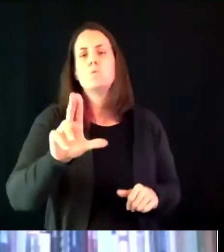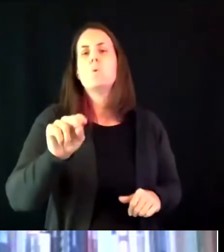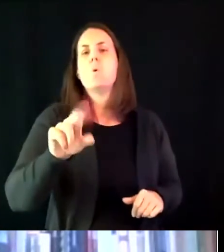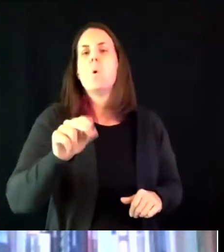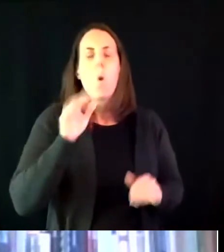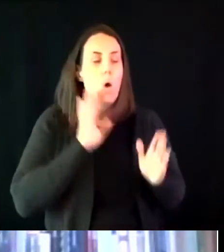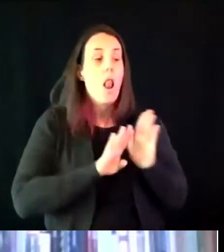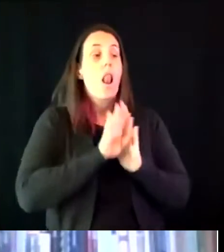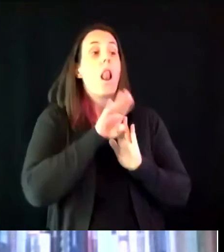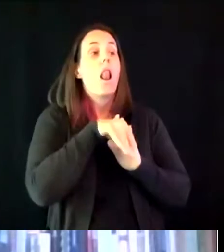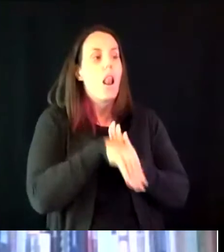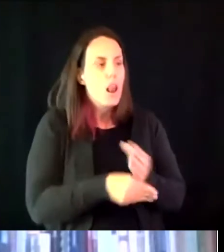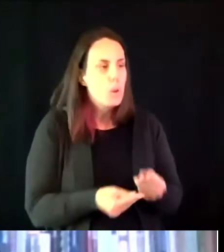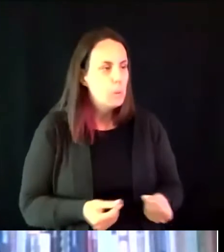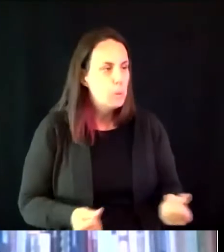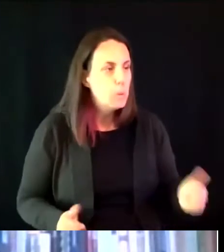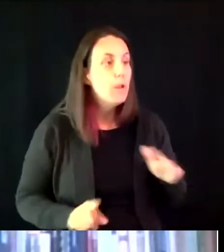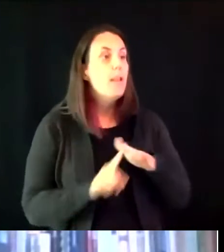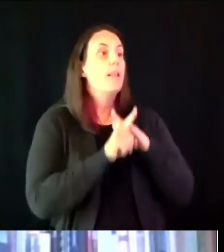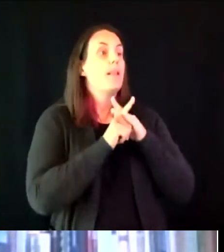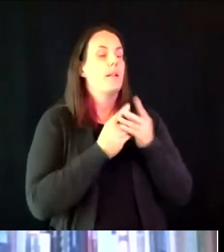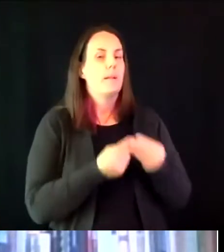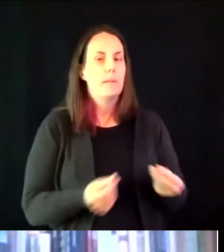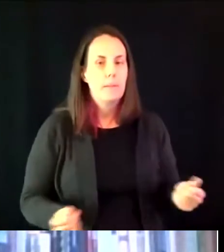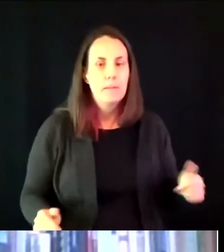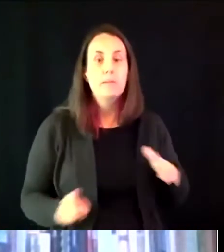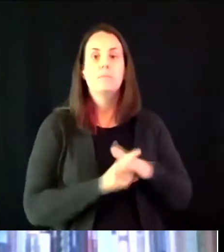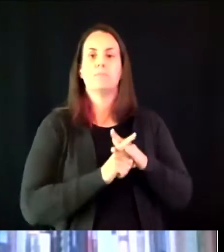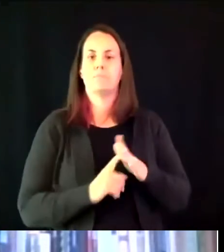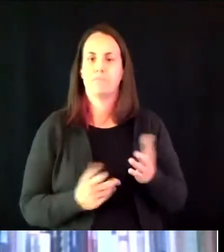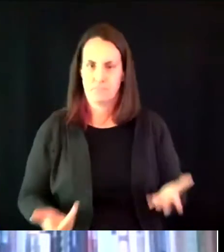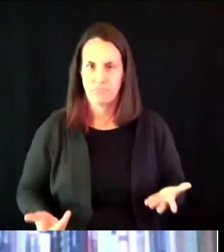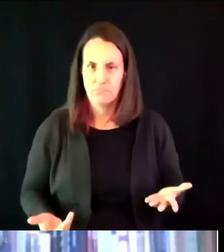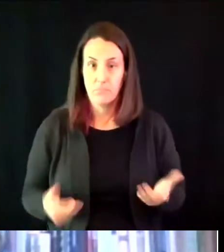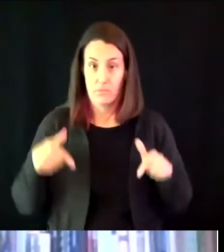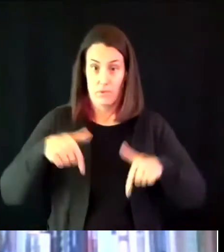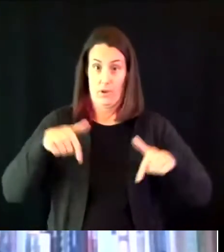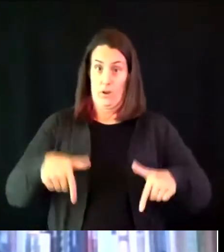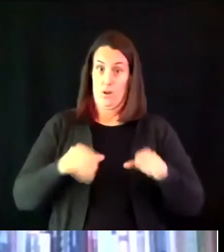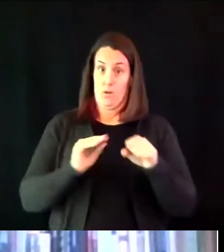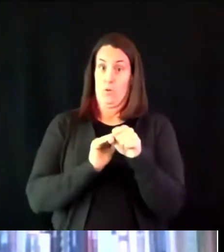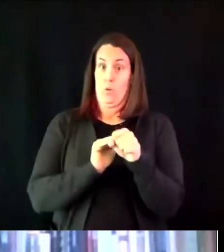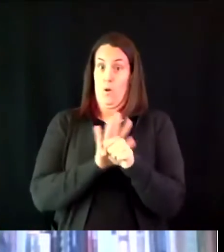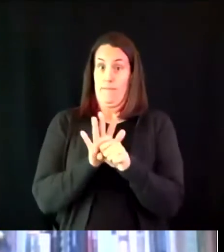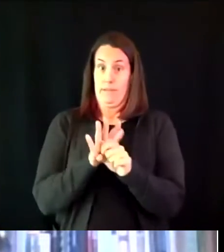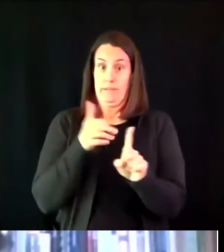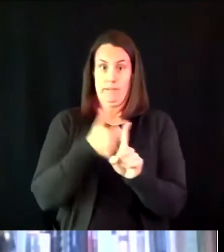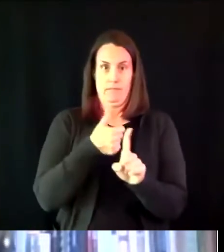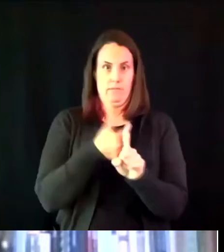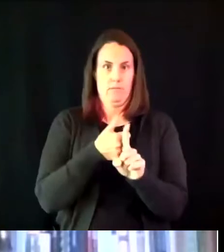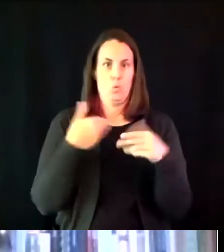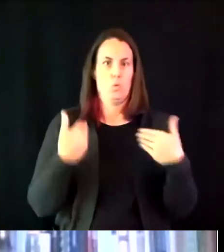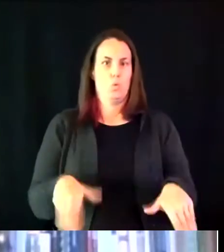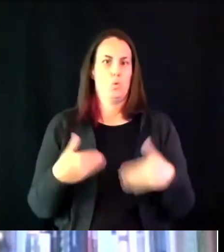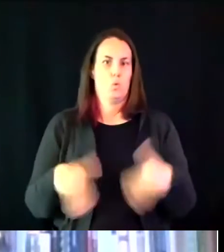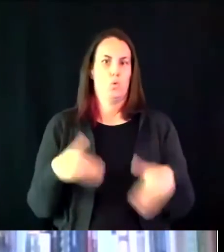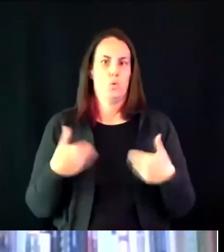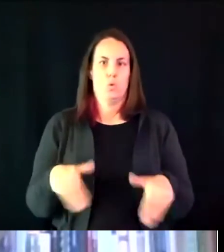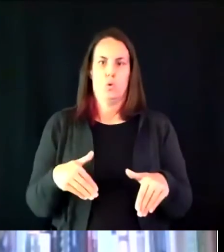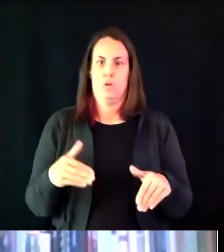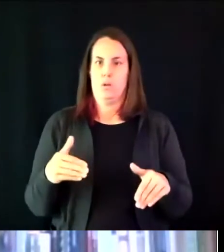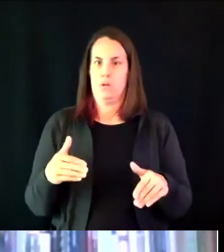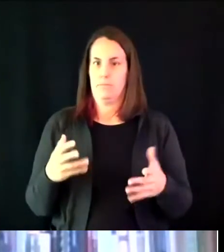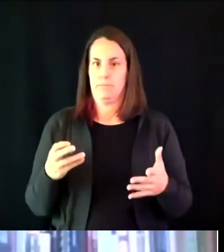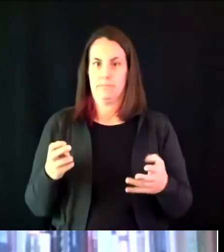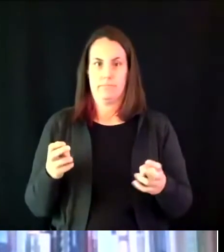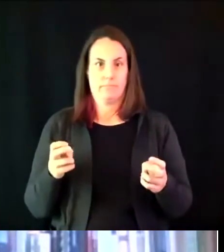disease transpires, that you get infected, you can get symptoms for up to 2 weeks after you've been